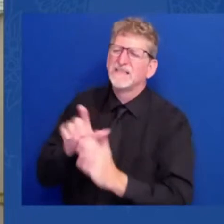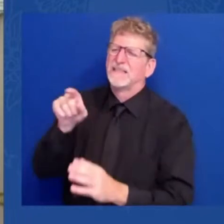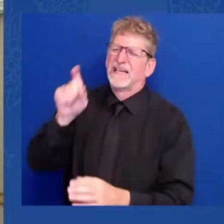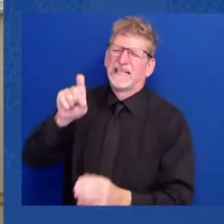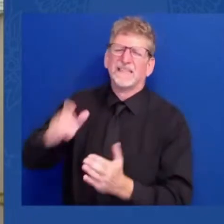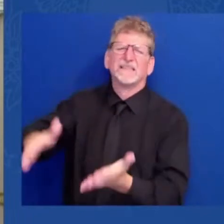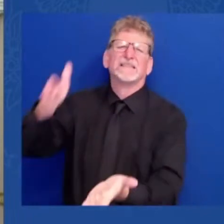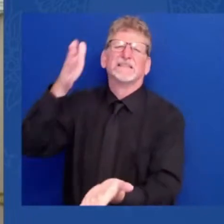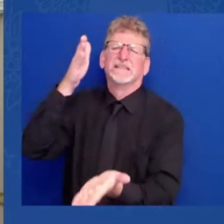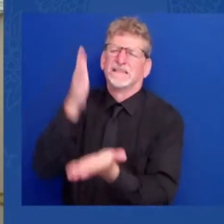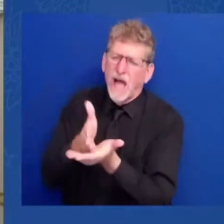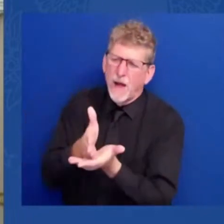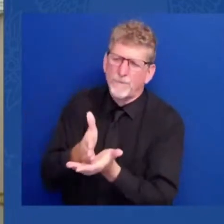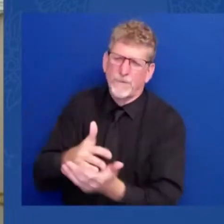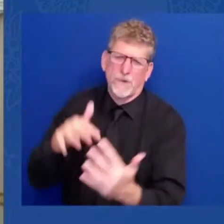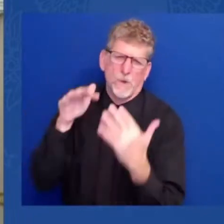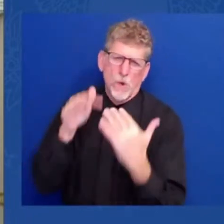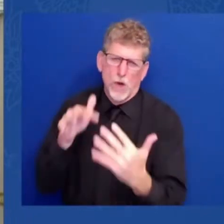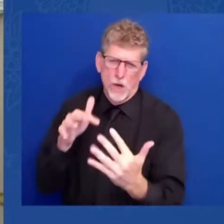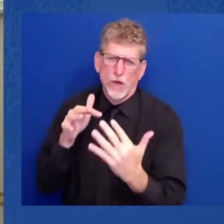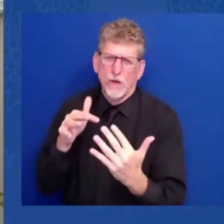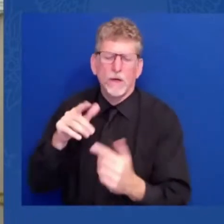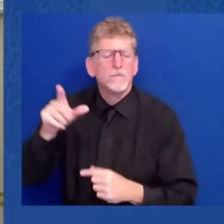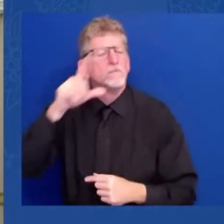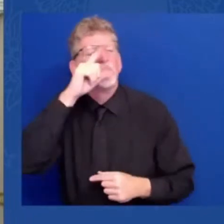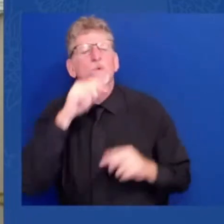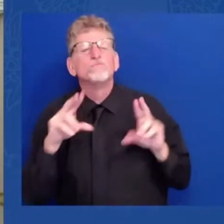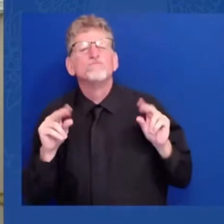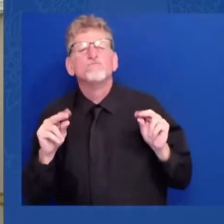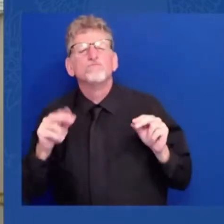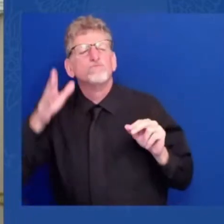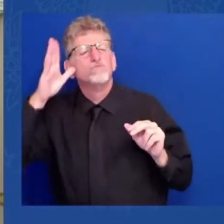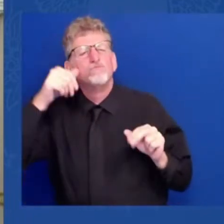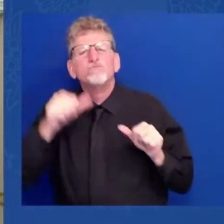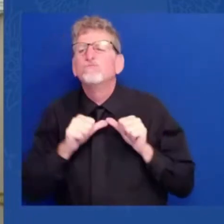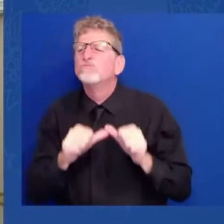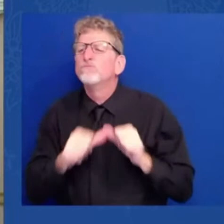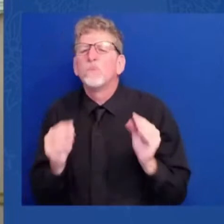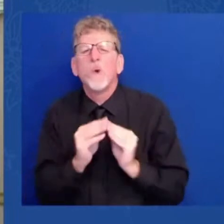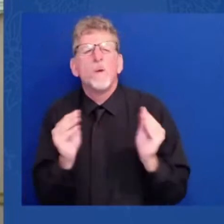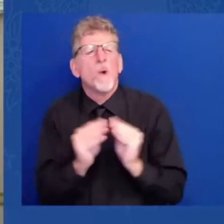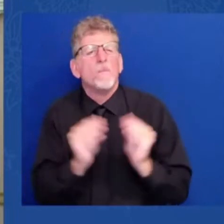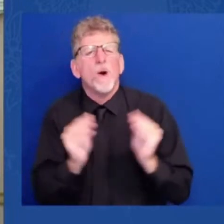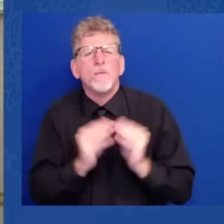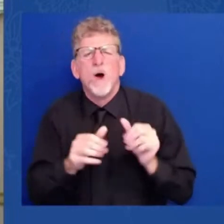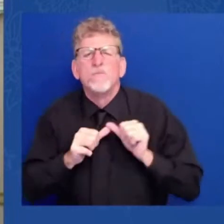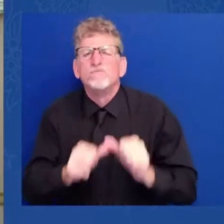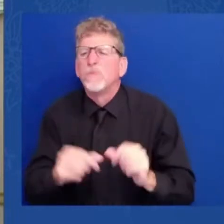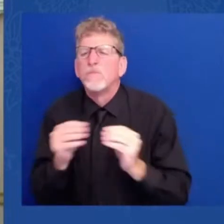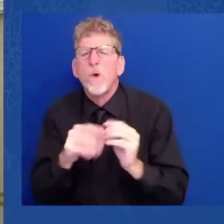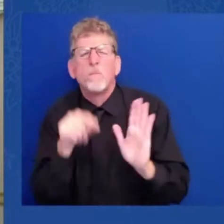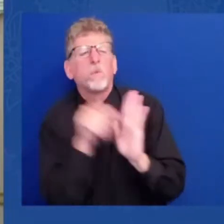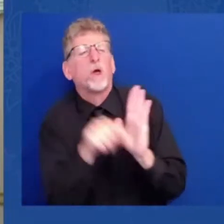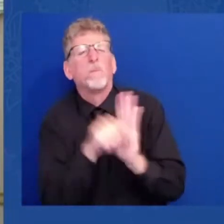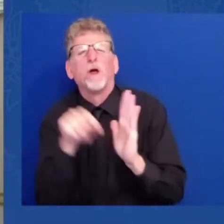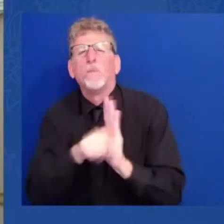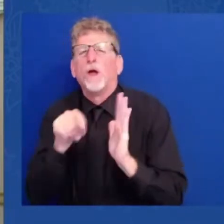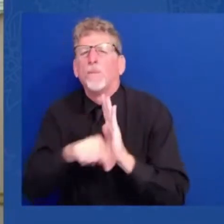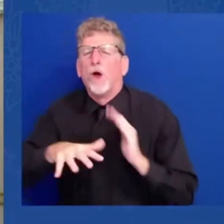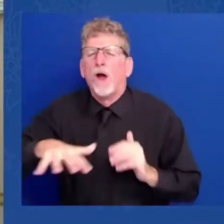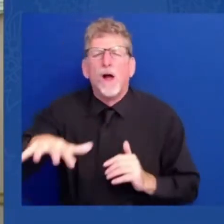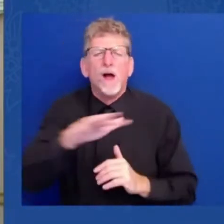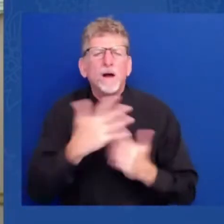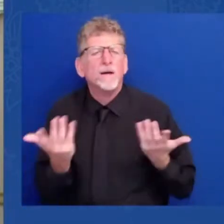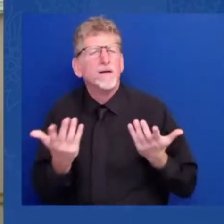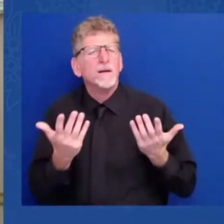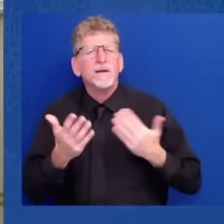murderous path, no matter the cost. Putin's now targeting cities and has been targeting cities and civilians, schools,